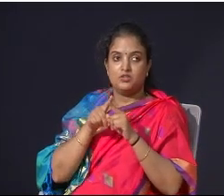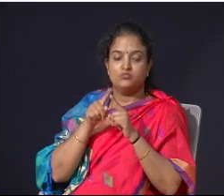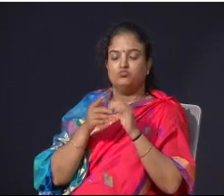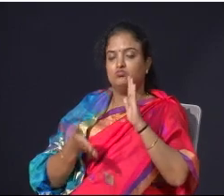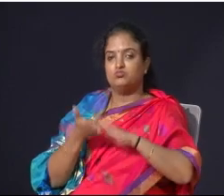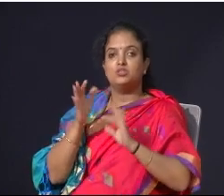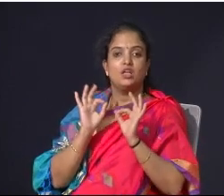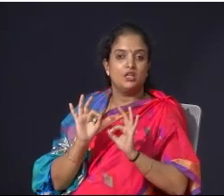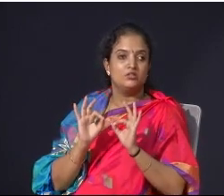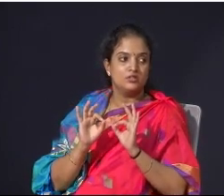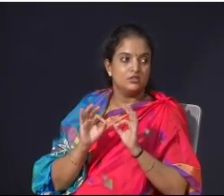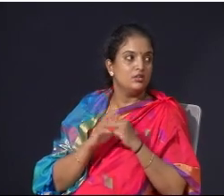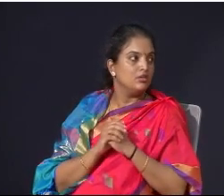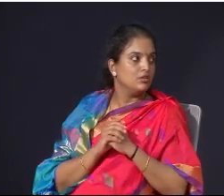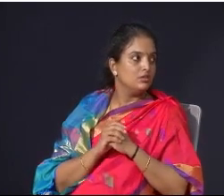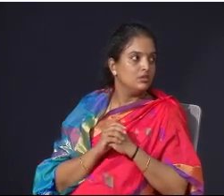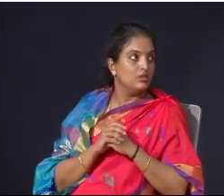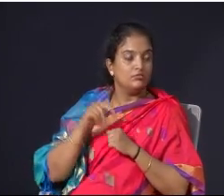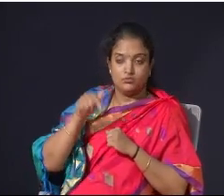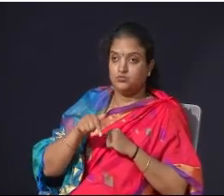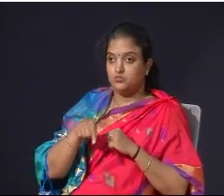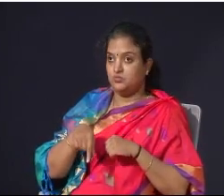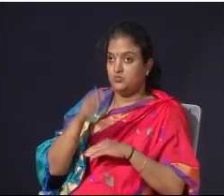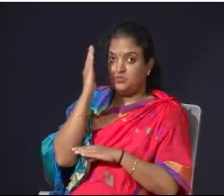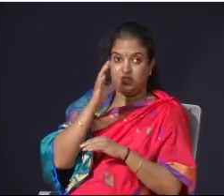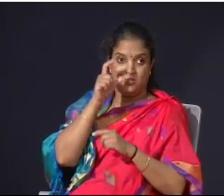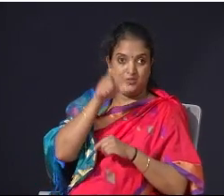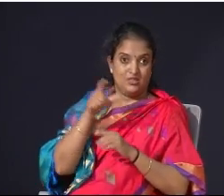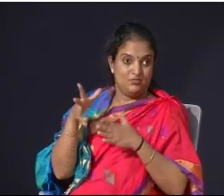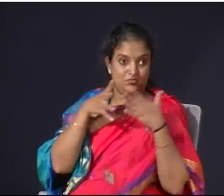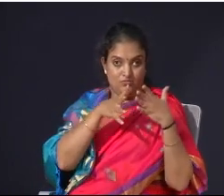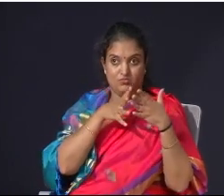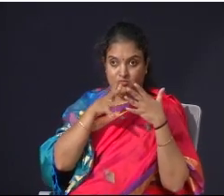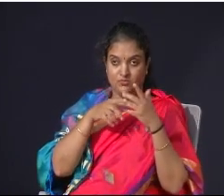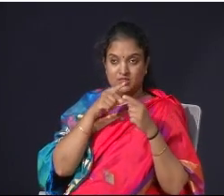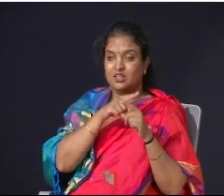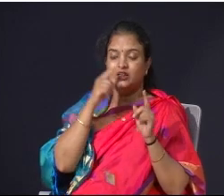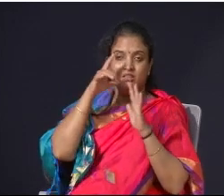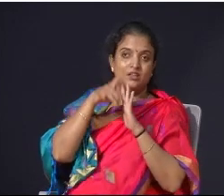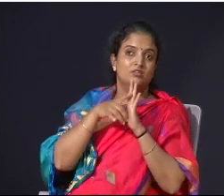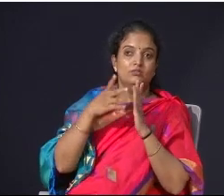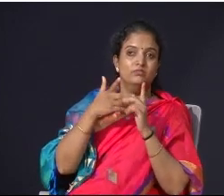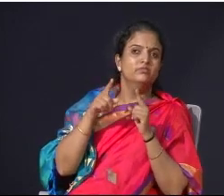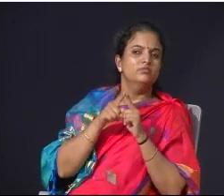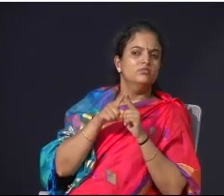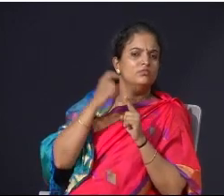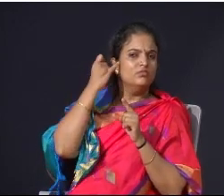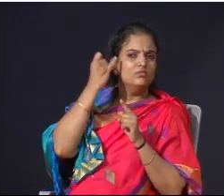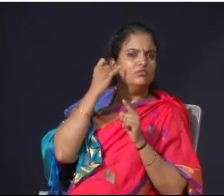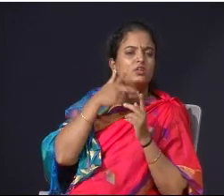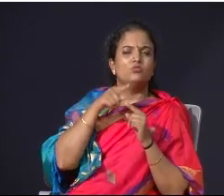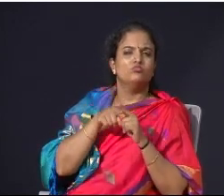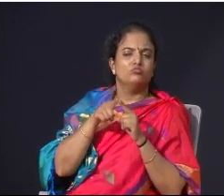picture. In this session, we'll uncover how targeted interventions can open